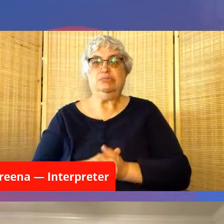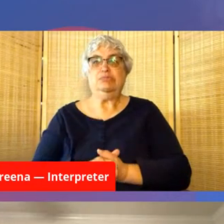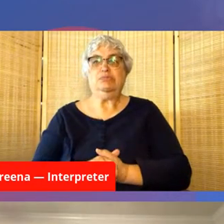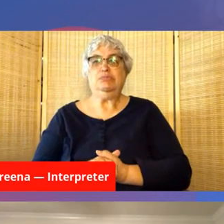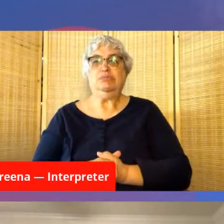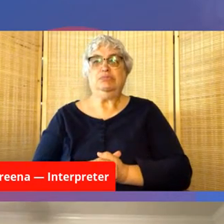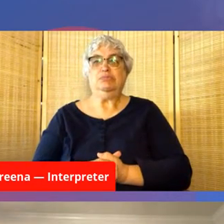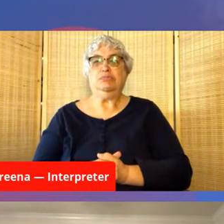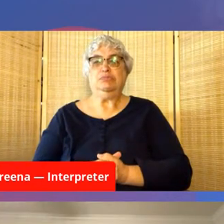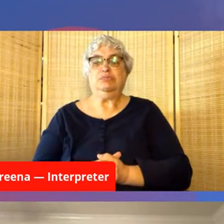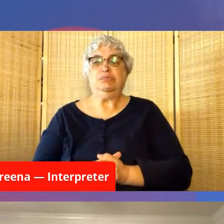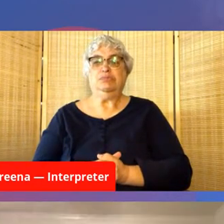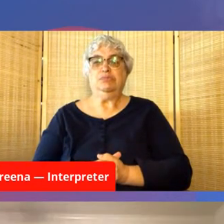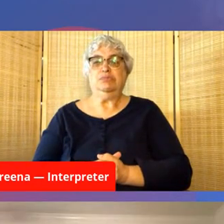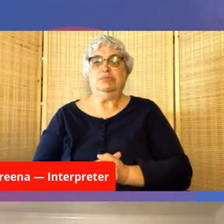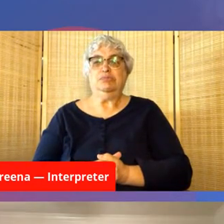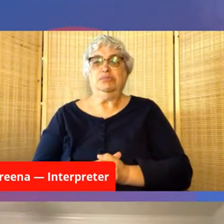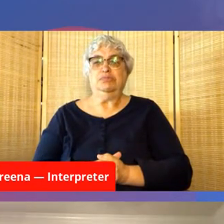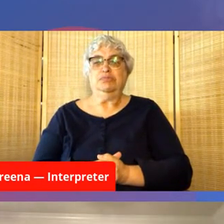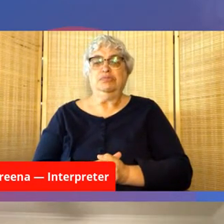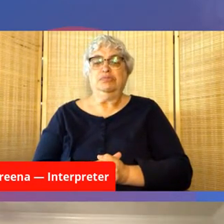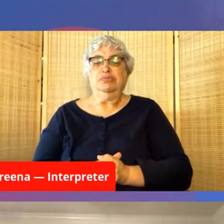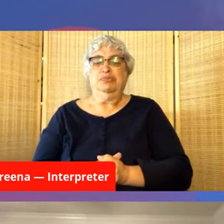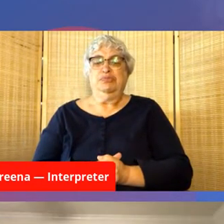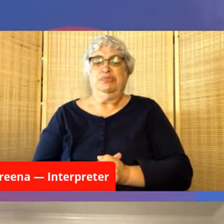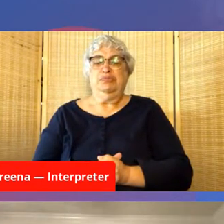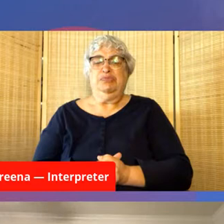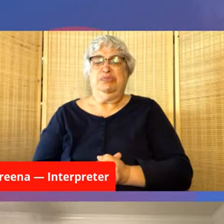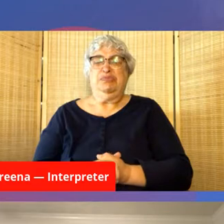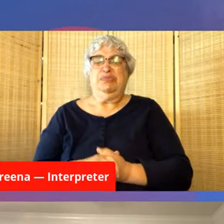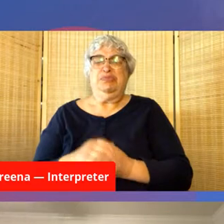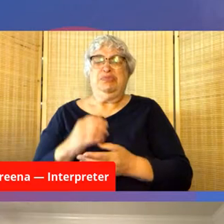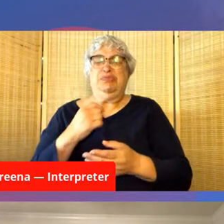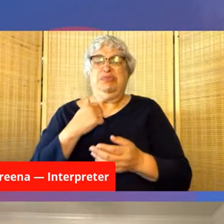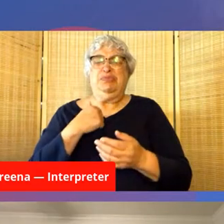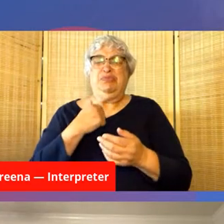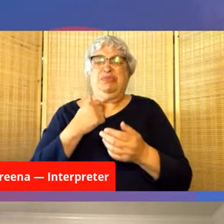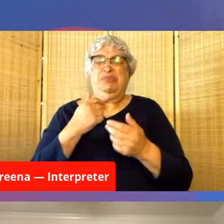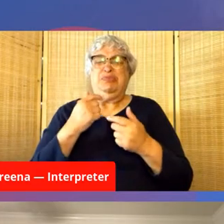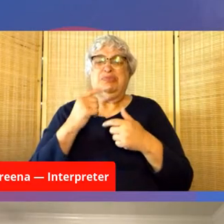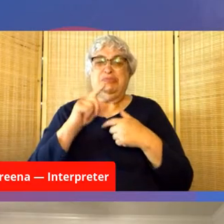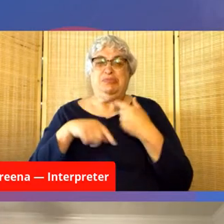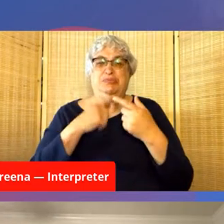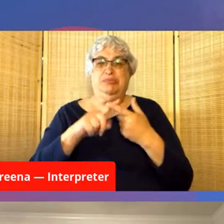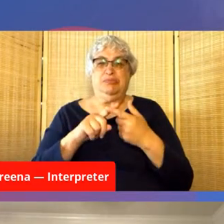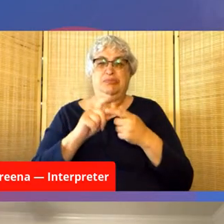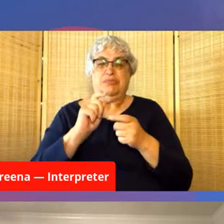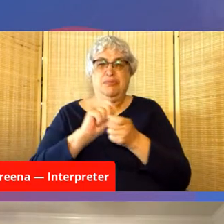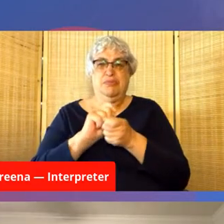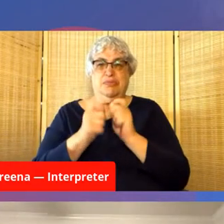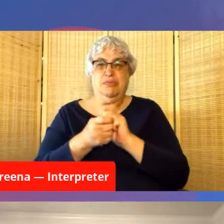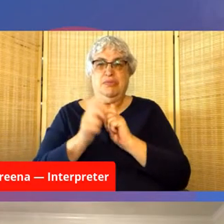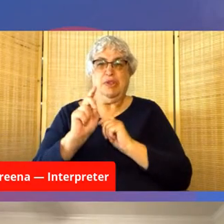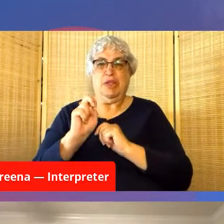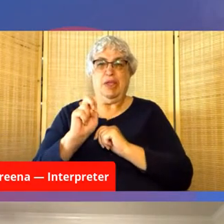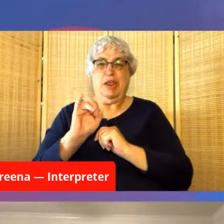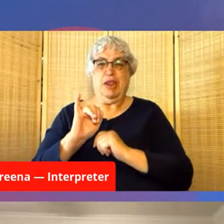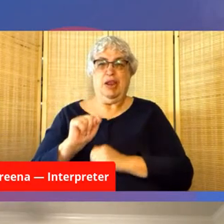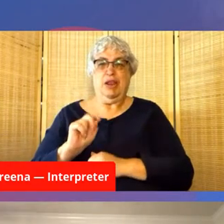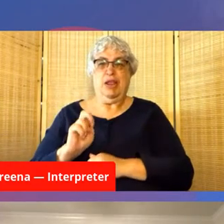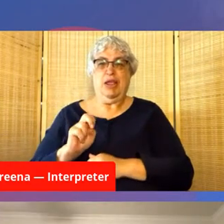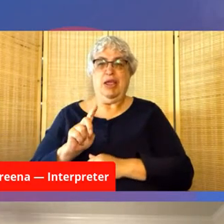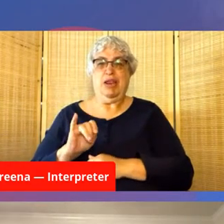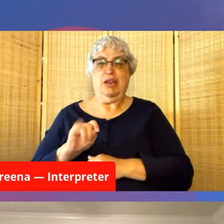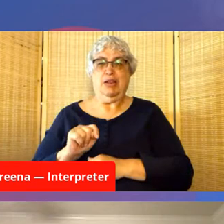And again, what we'll do is when we the editing, we in editing prep in when we get